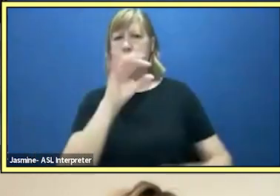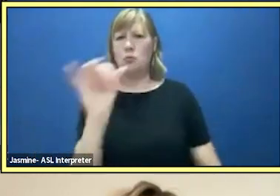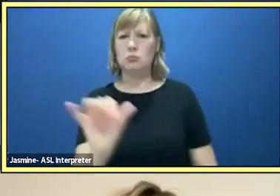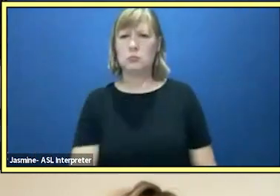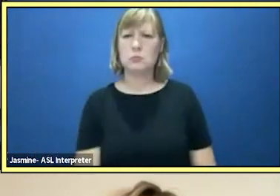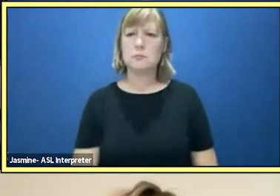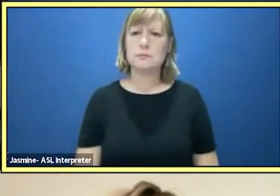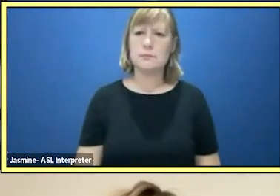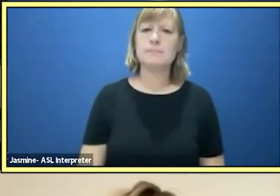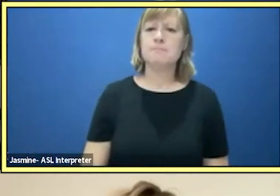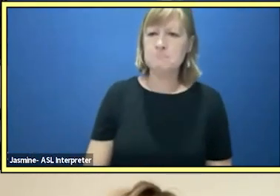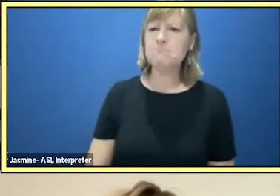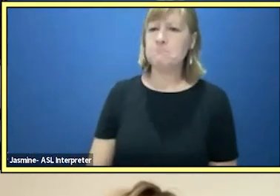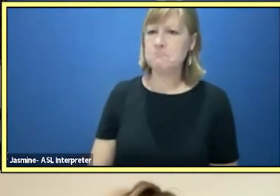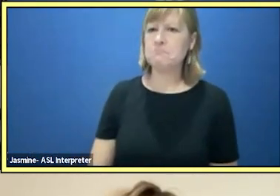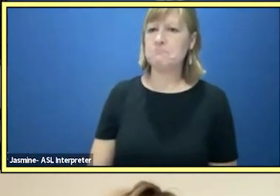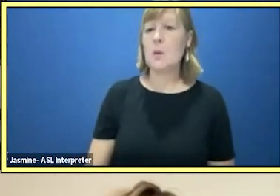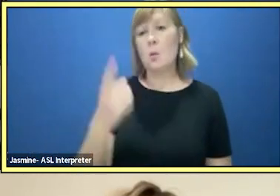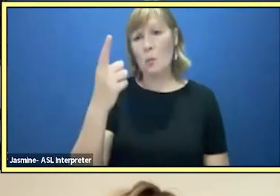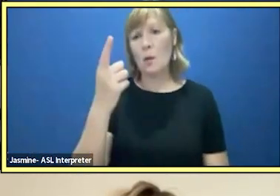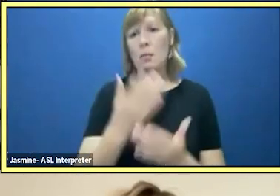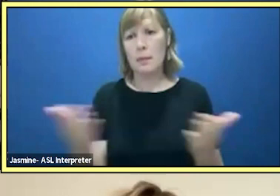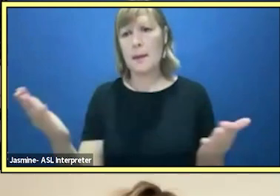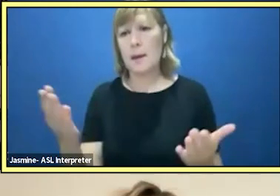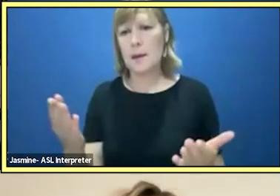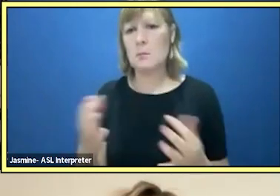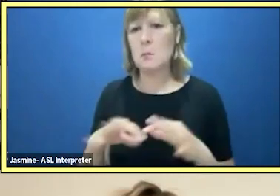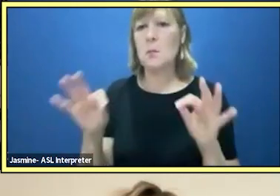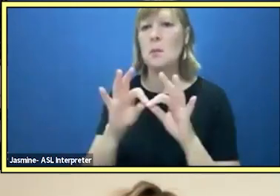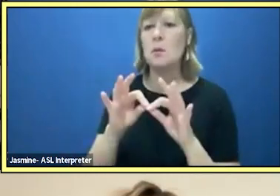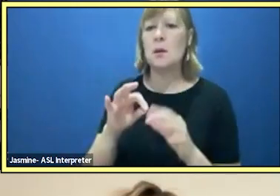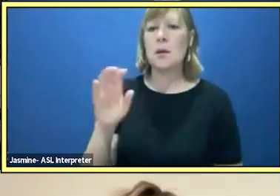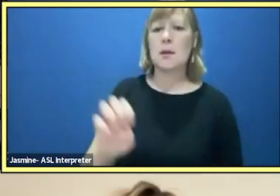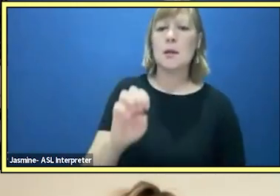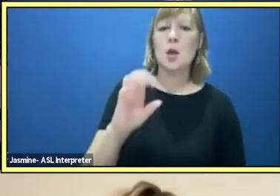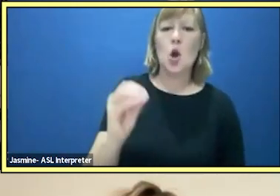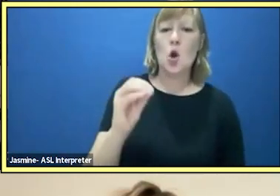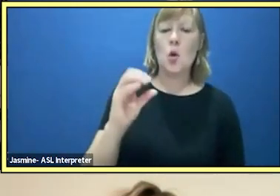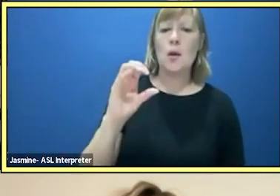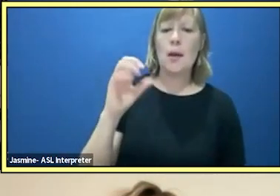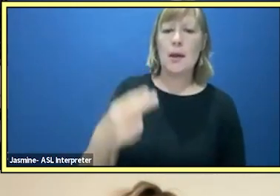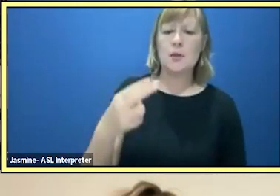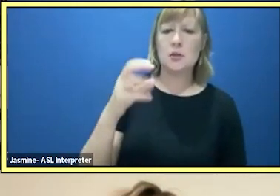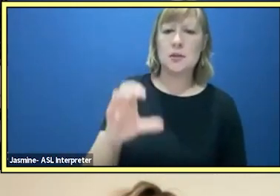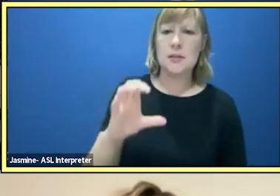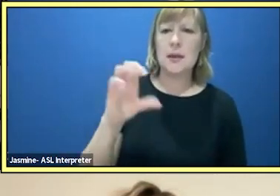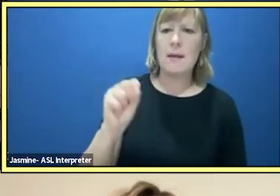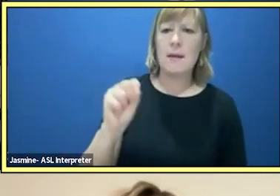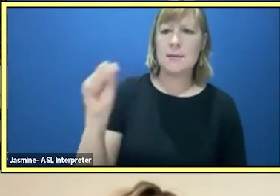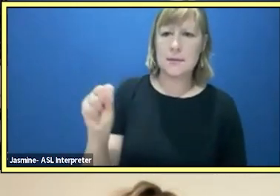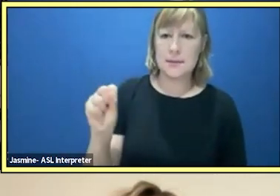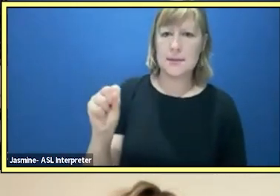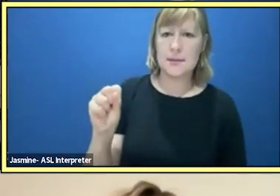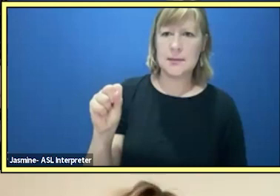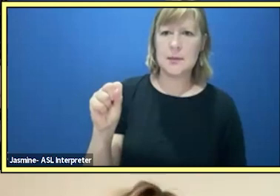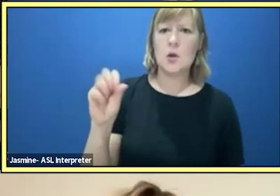one thing I would want to let people know about is on the EOHHS CFCM website, there